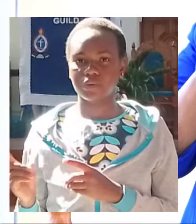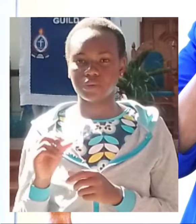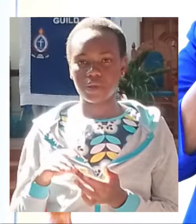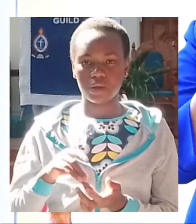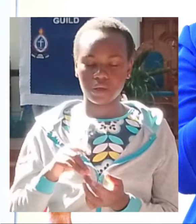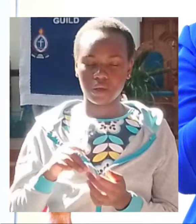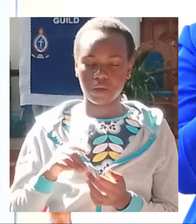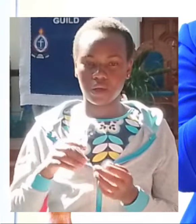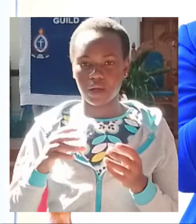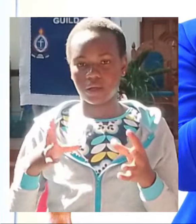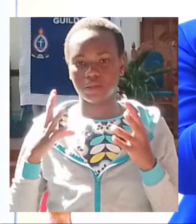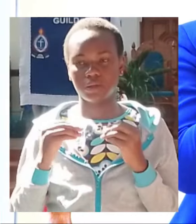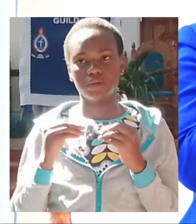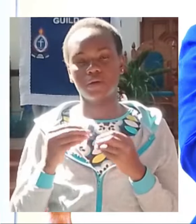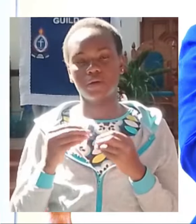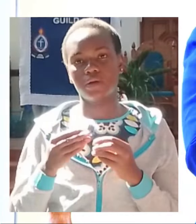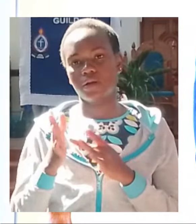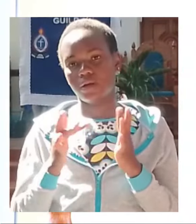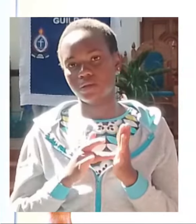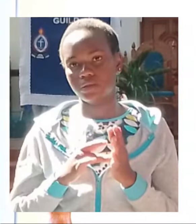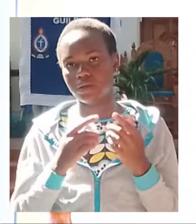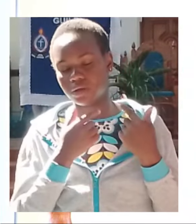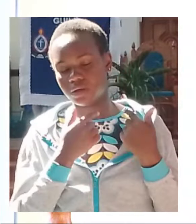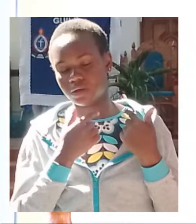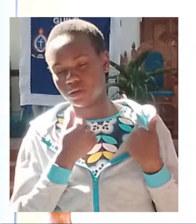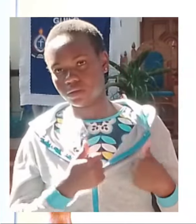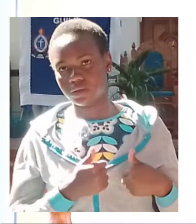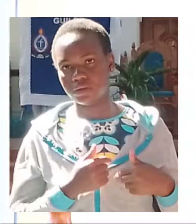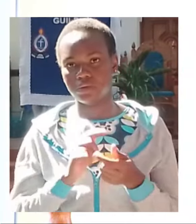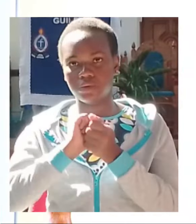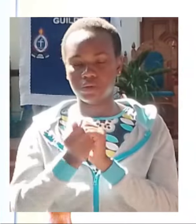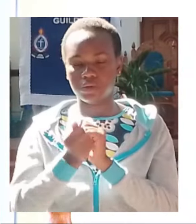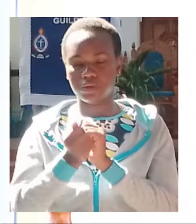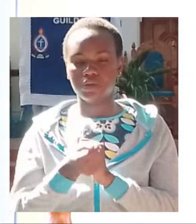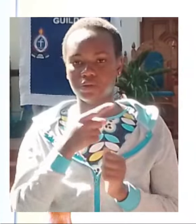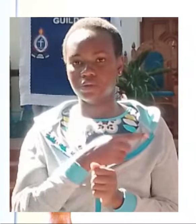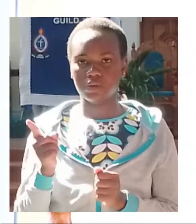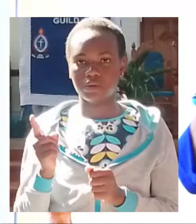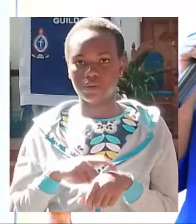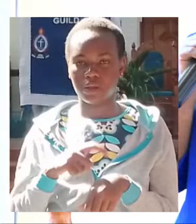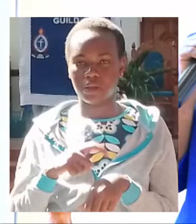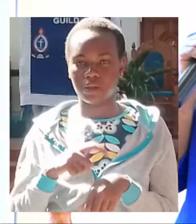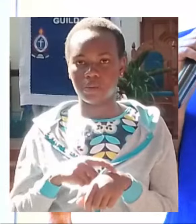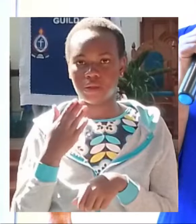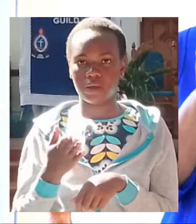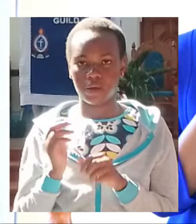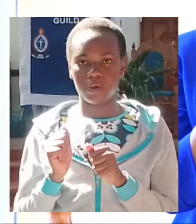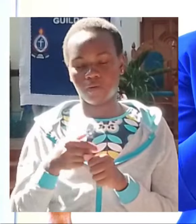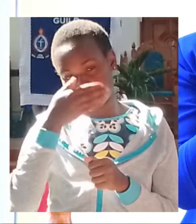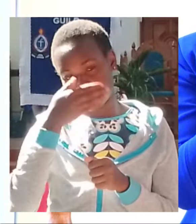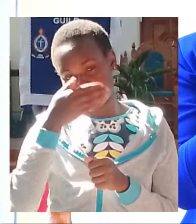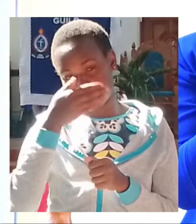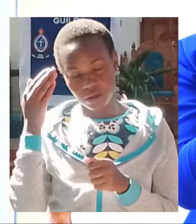allowing the love of Christ to penetrate in your heart, to change you to the extent that you can be able to